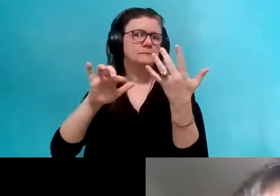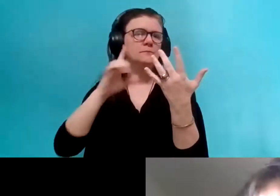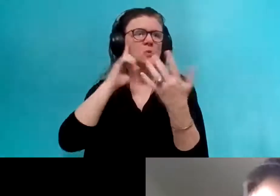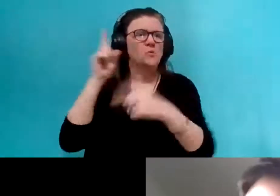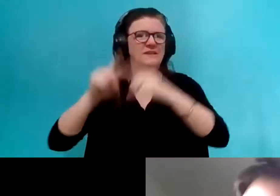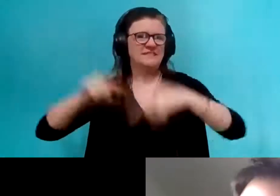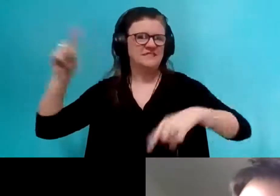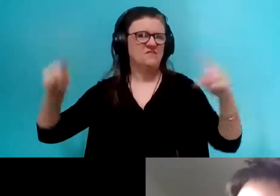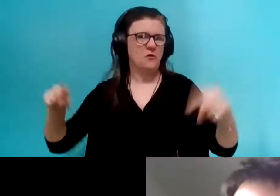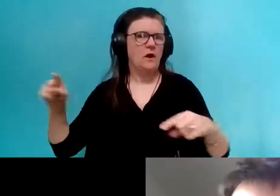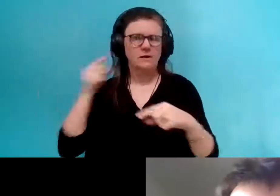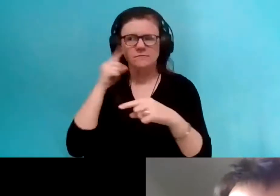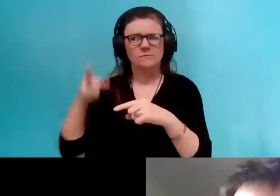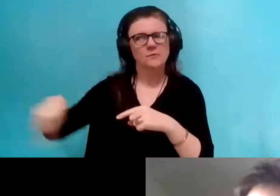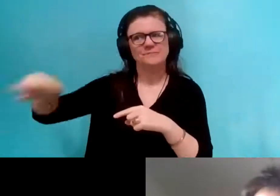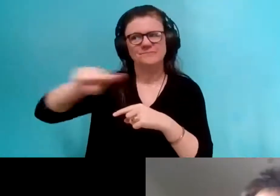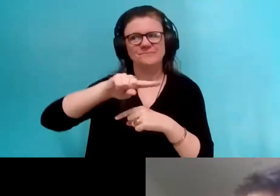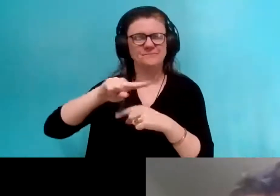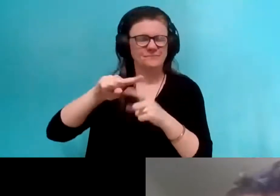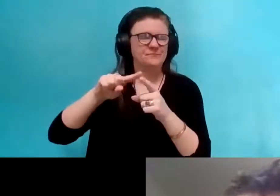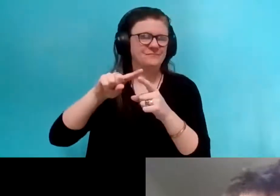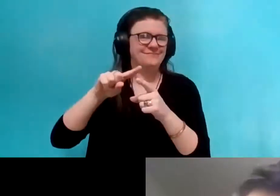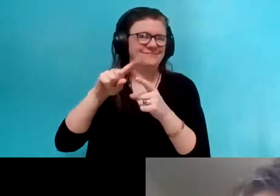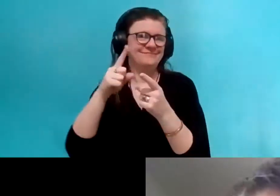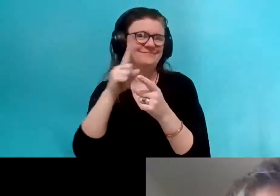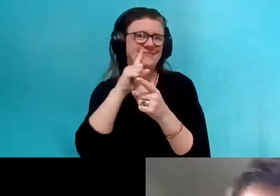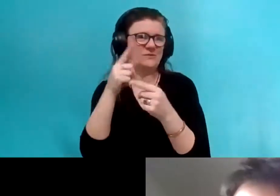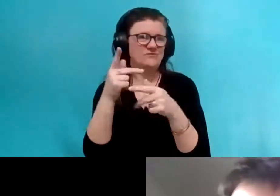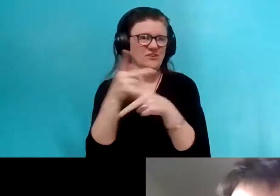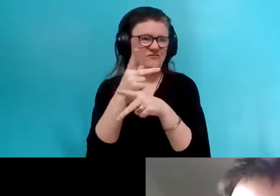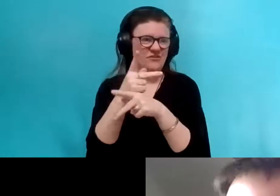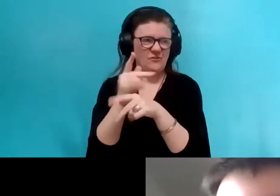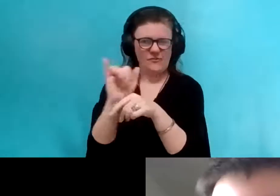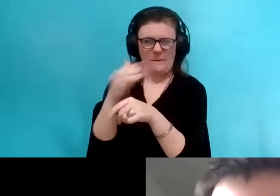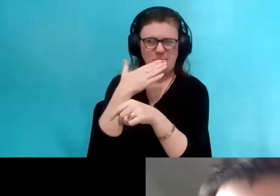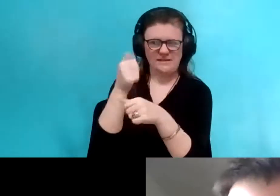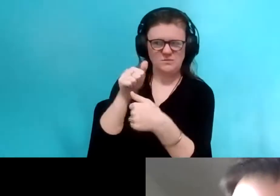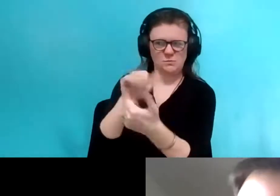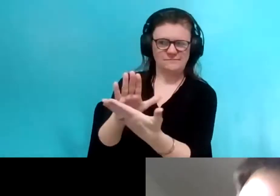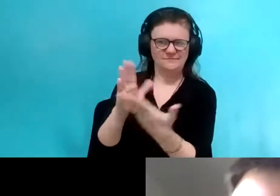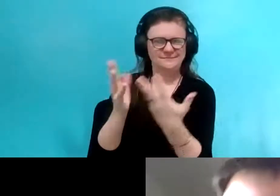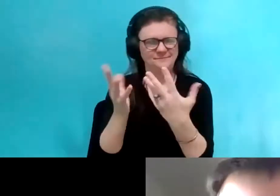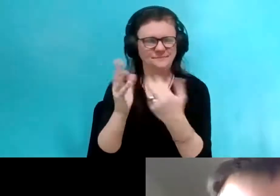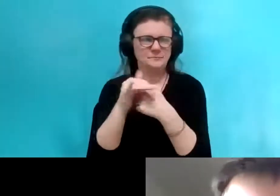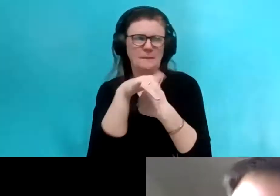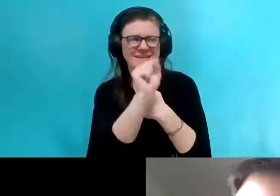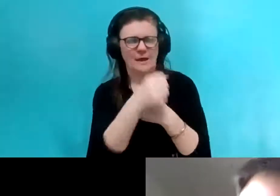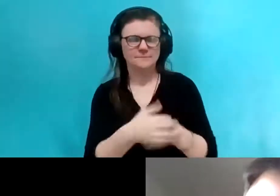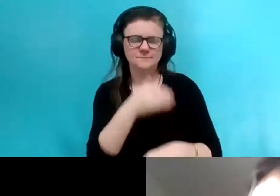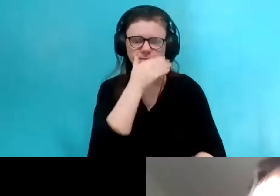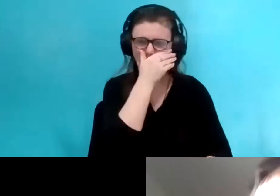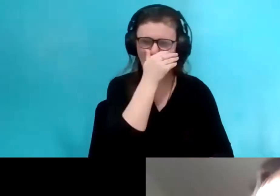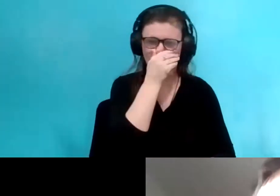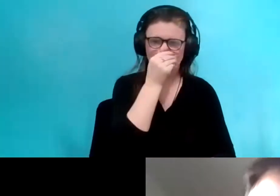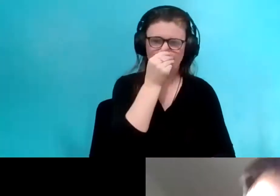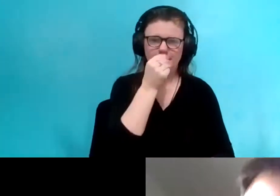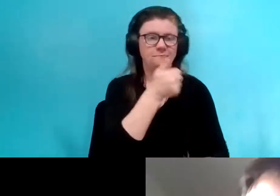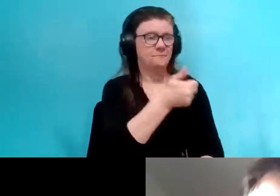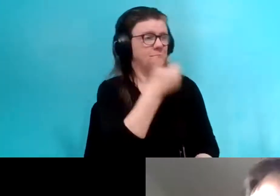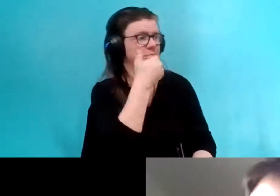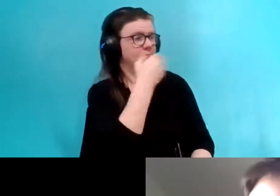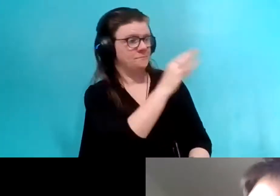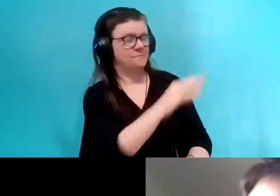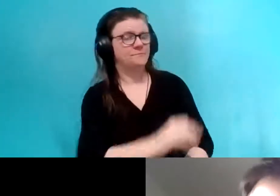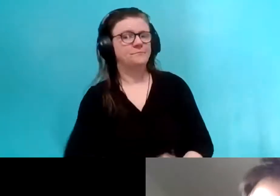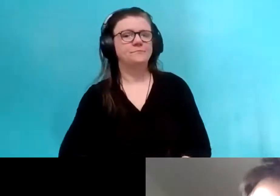think is often not done because of the power dynamics that sometimes exist. But yeah. Yeah, that's great. Thanks,